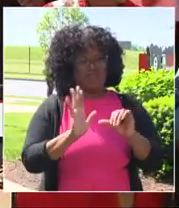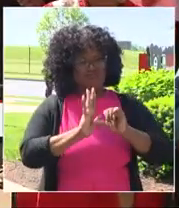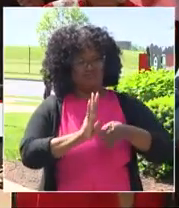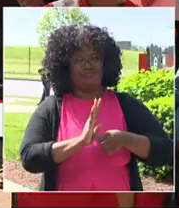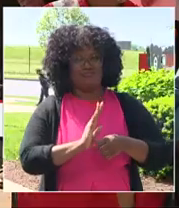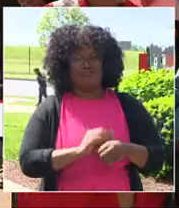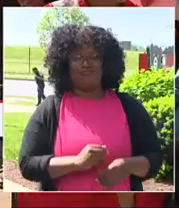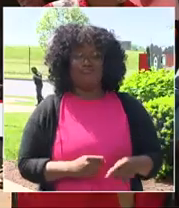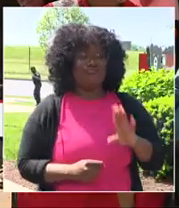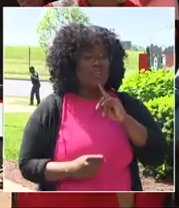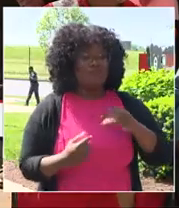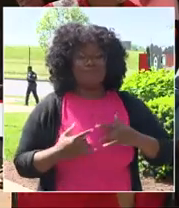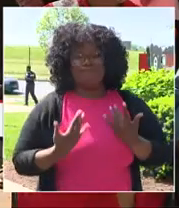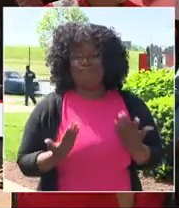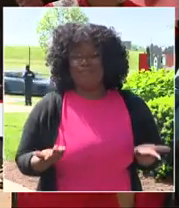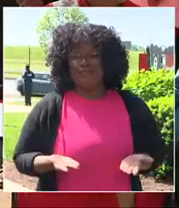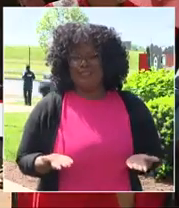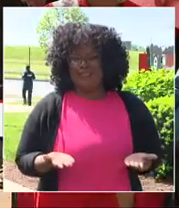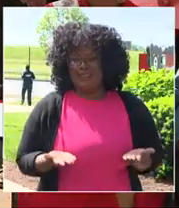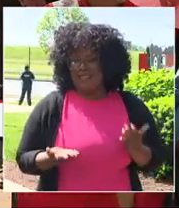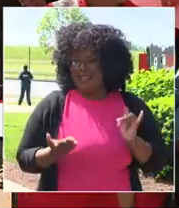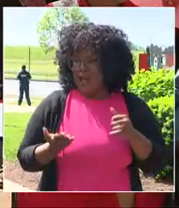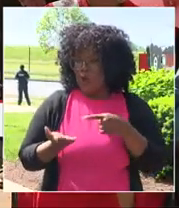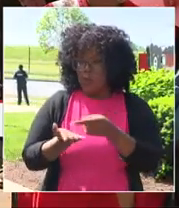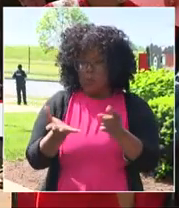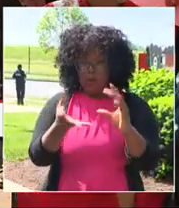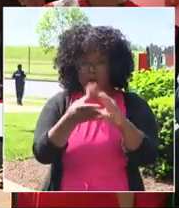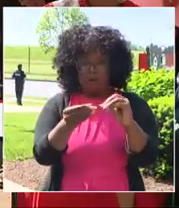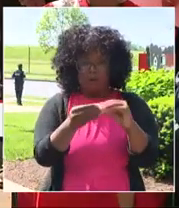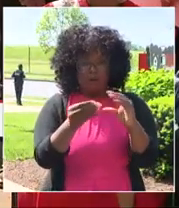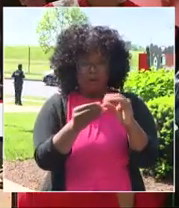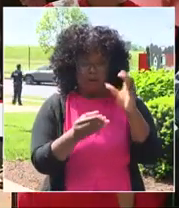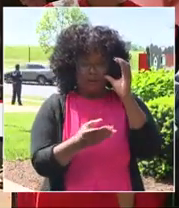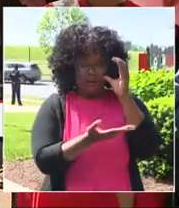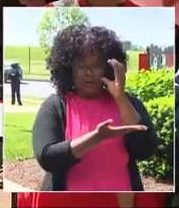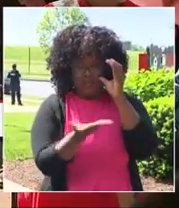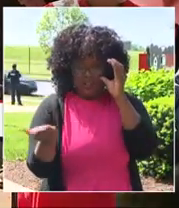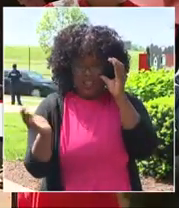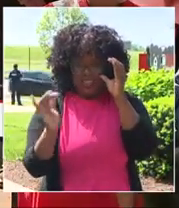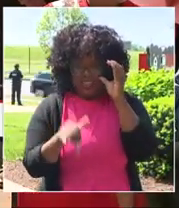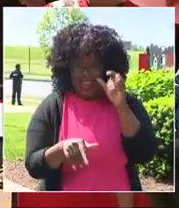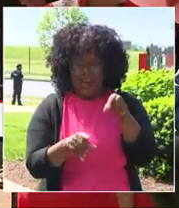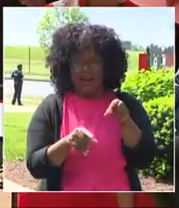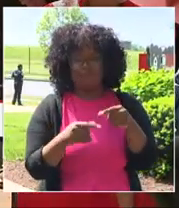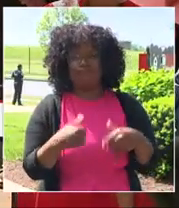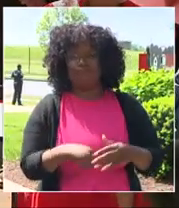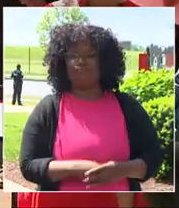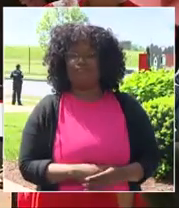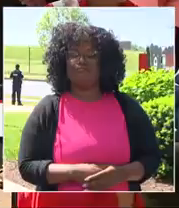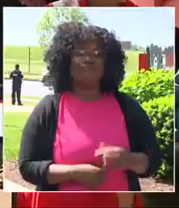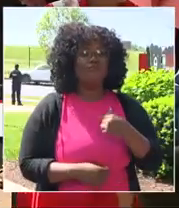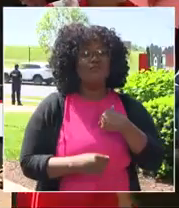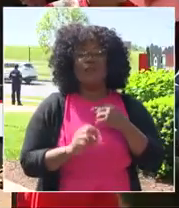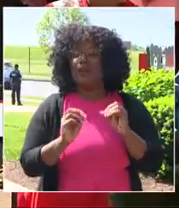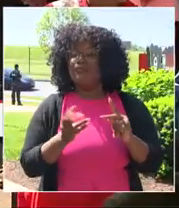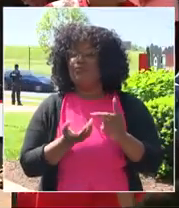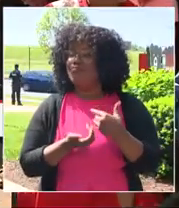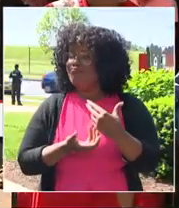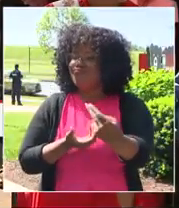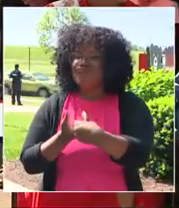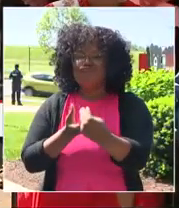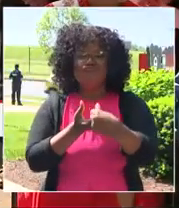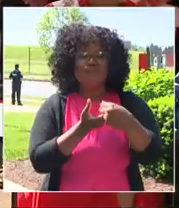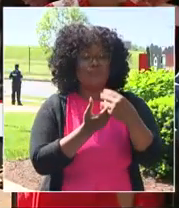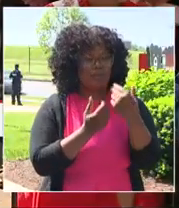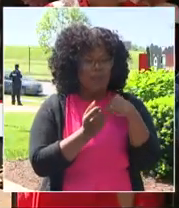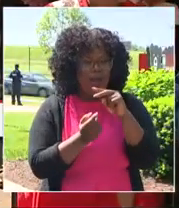help reinforce what you've already heard and this opportunity to join you and all of our partners throughout the healthcare